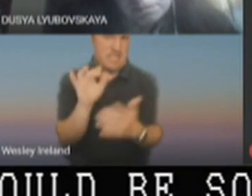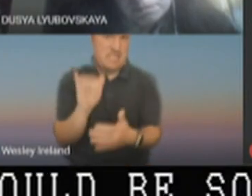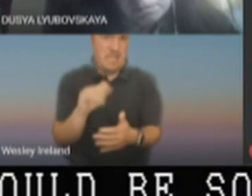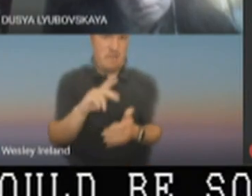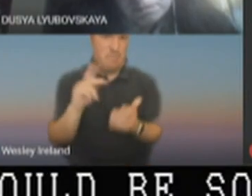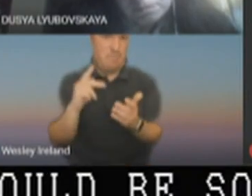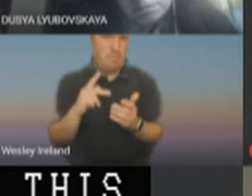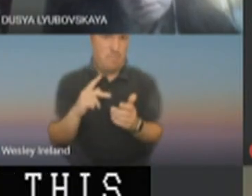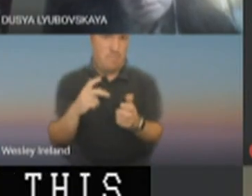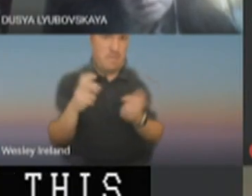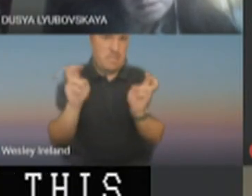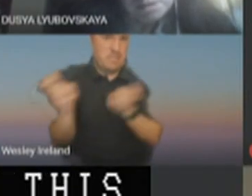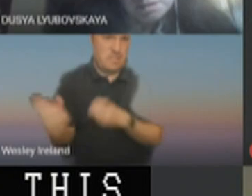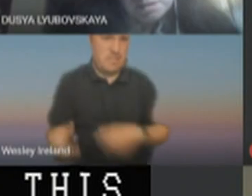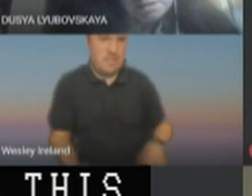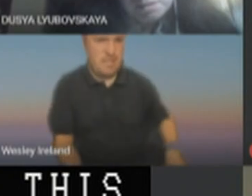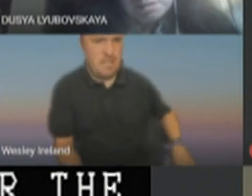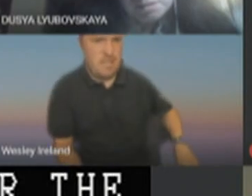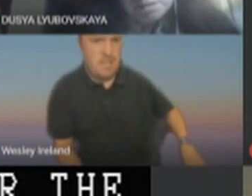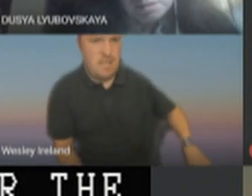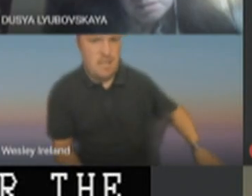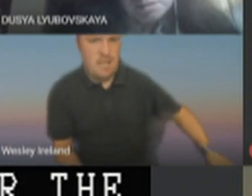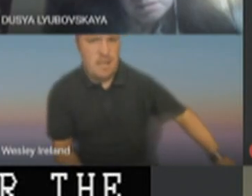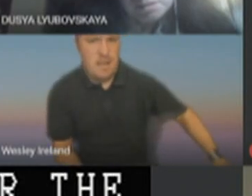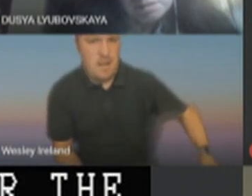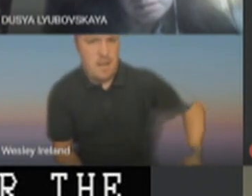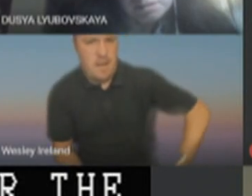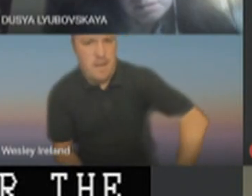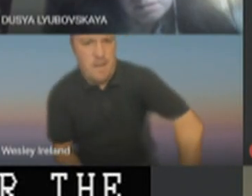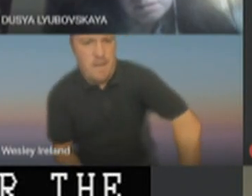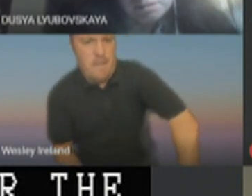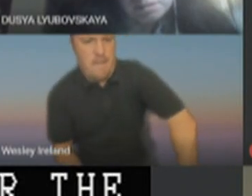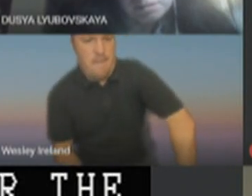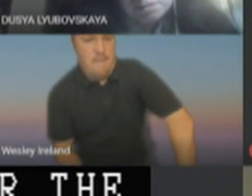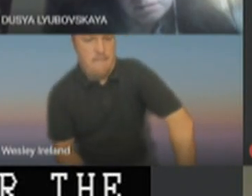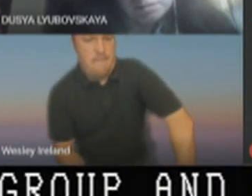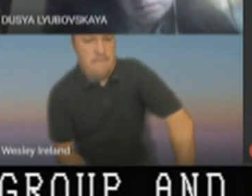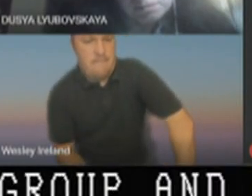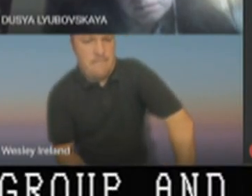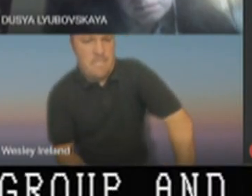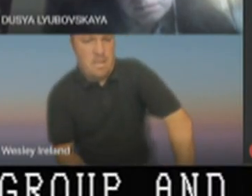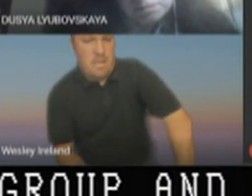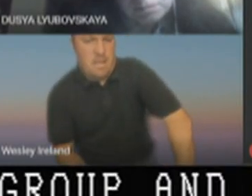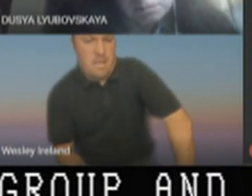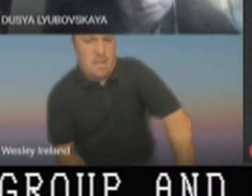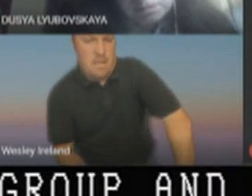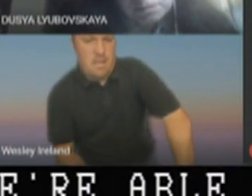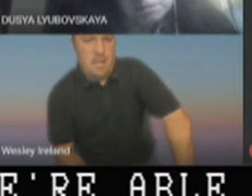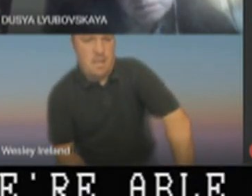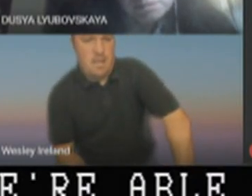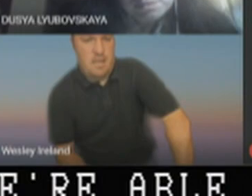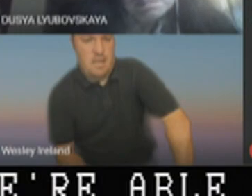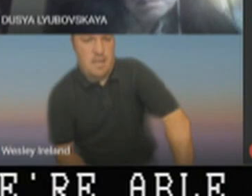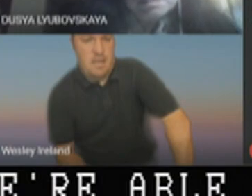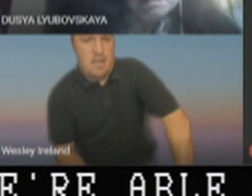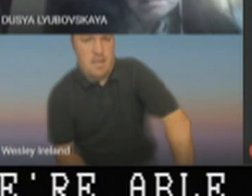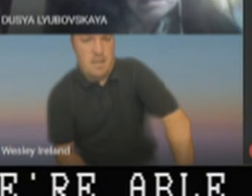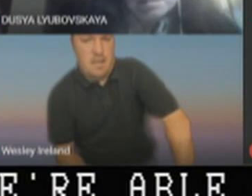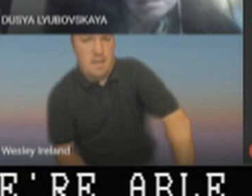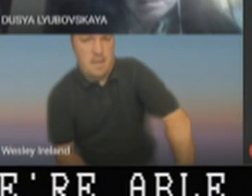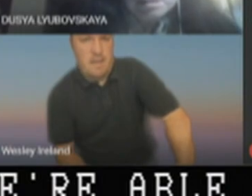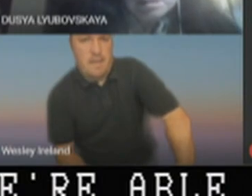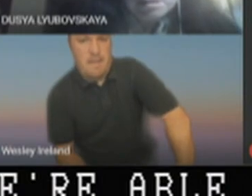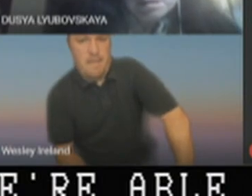group, and making sure that we're able to address these issues. I can speak to